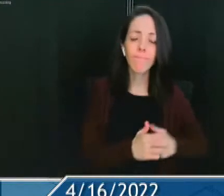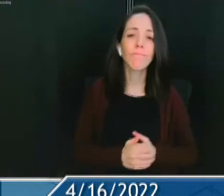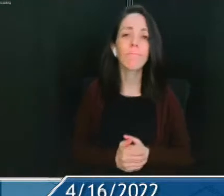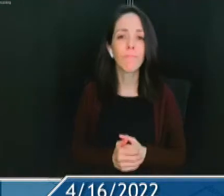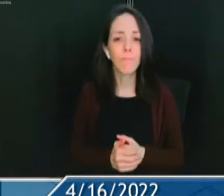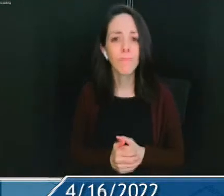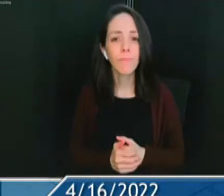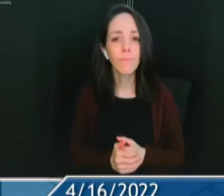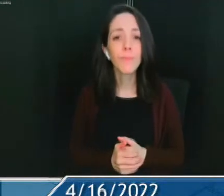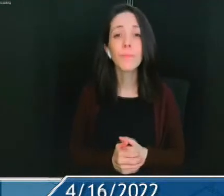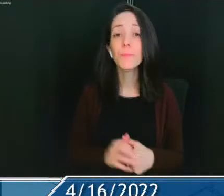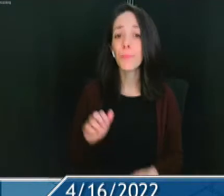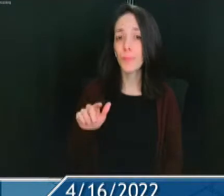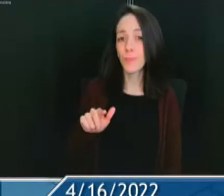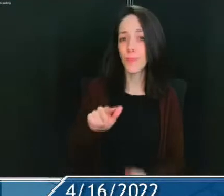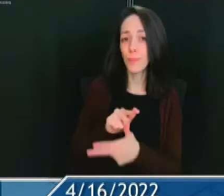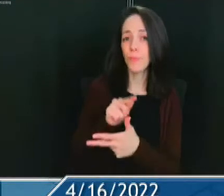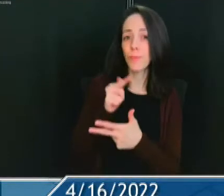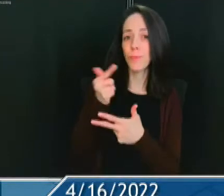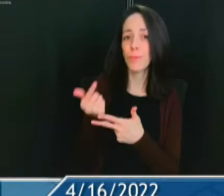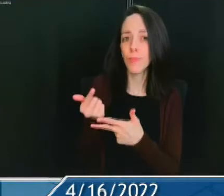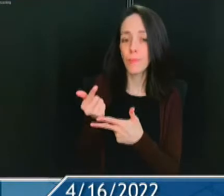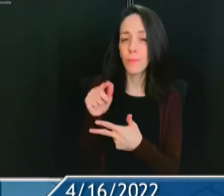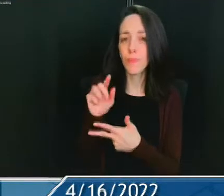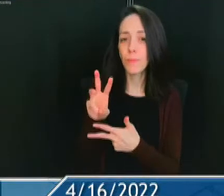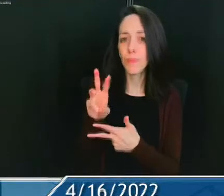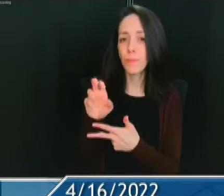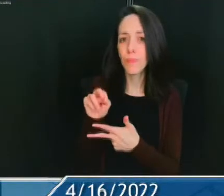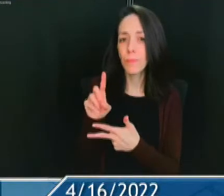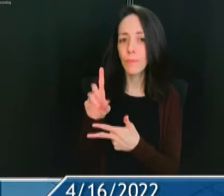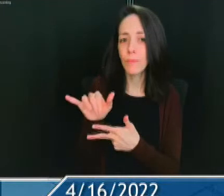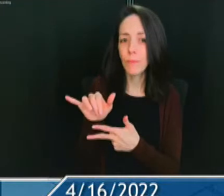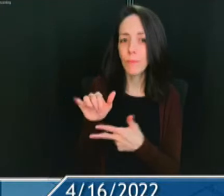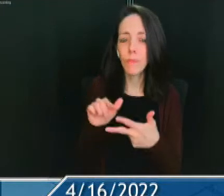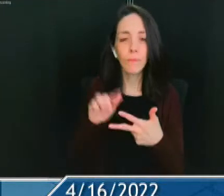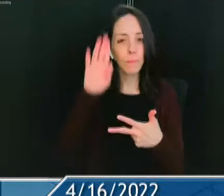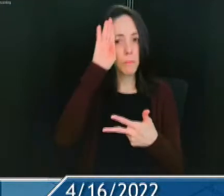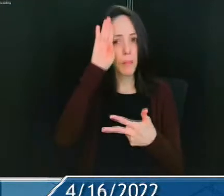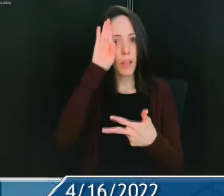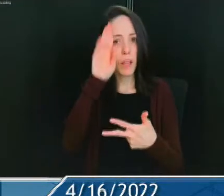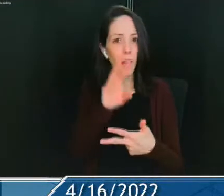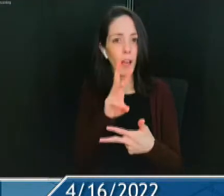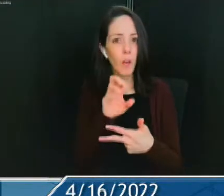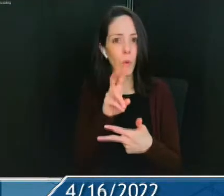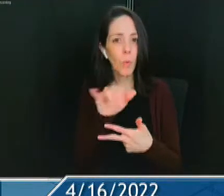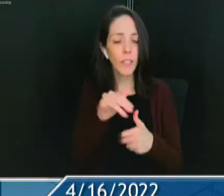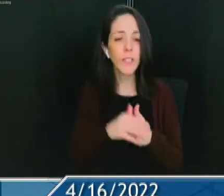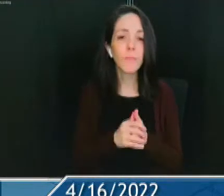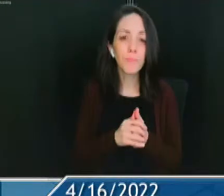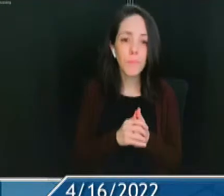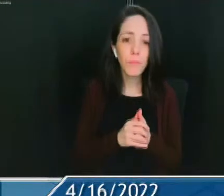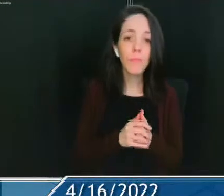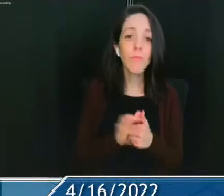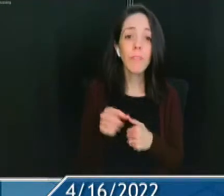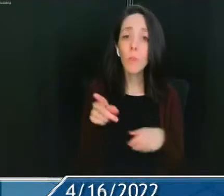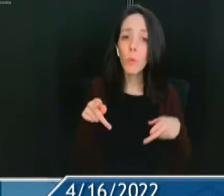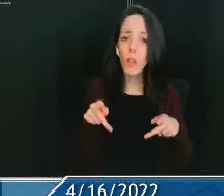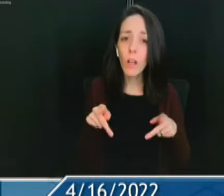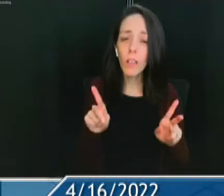I will turn it over to Wendy. Thank you. I'm Wendy Rahm. Allowing parks to wait until